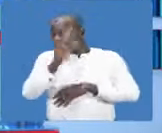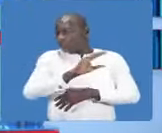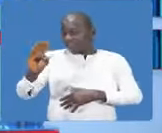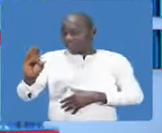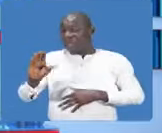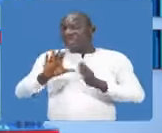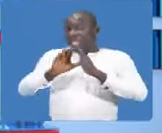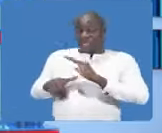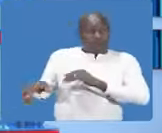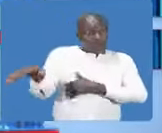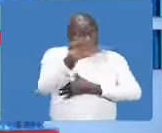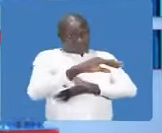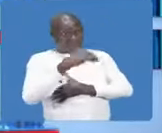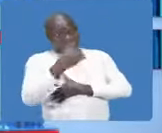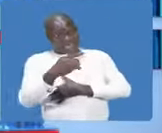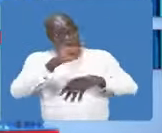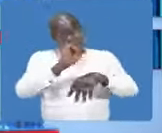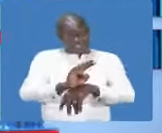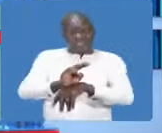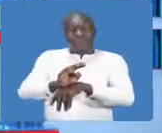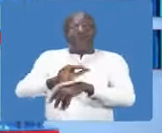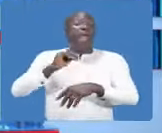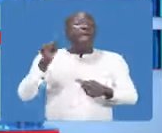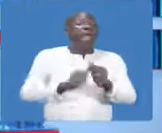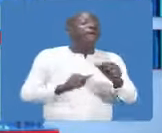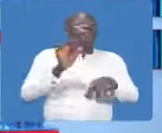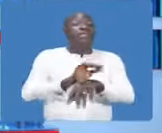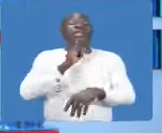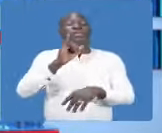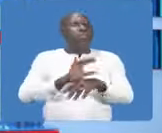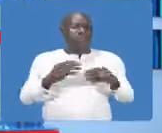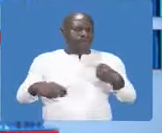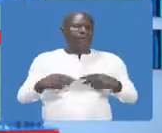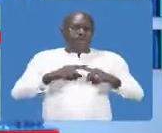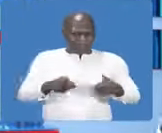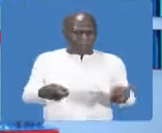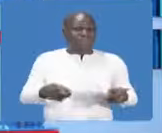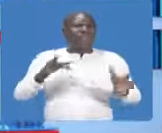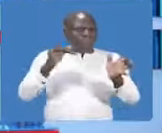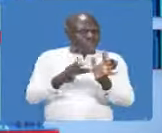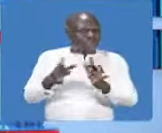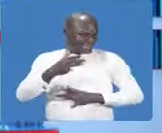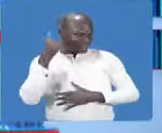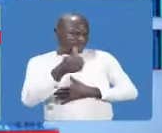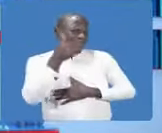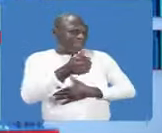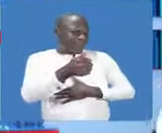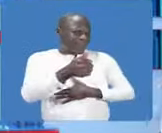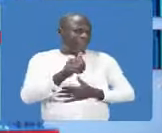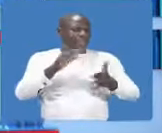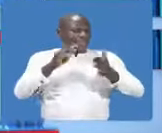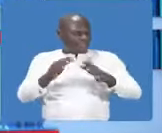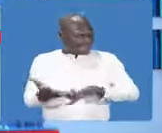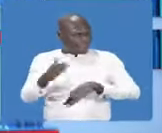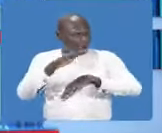nka no problem ne om sɛ Yesu Kristo awu ɛwɔ asɛnua no so na twa no beka kire se wodi